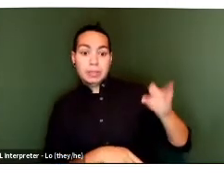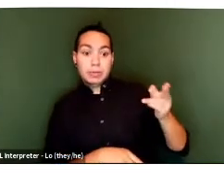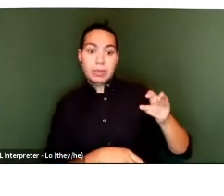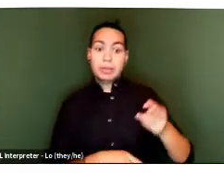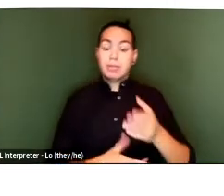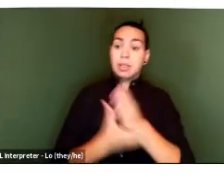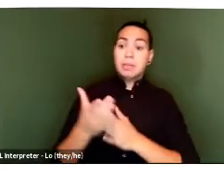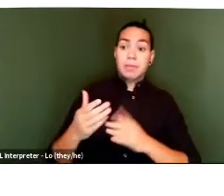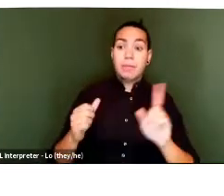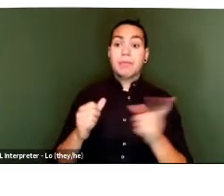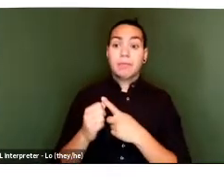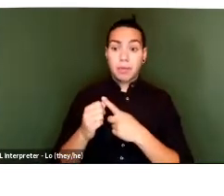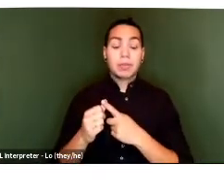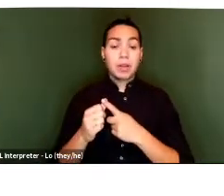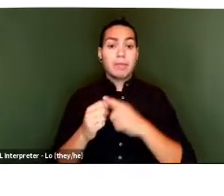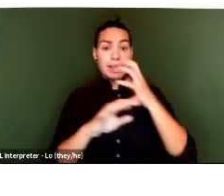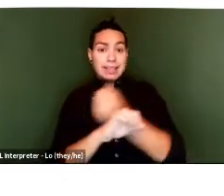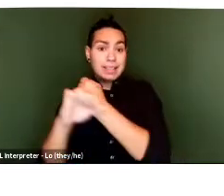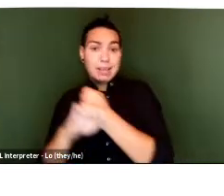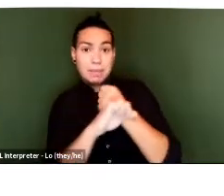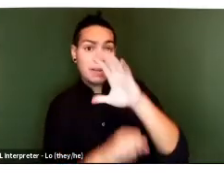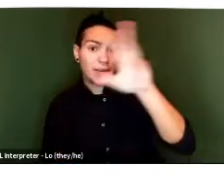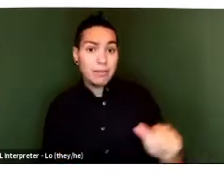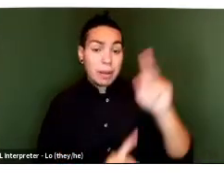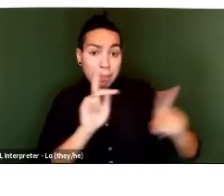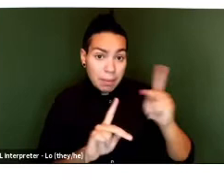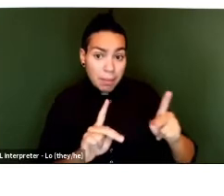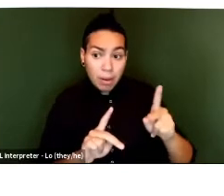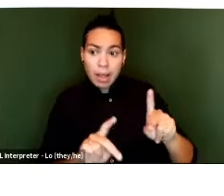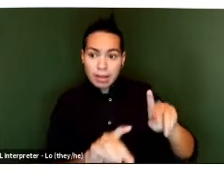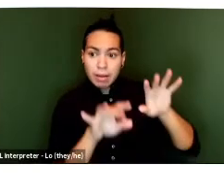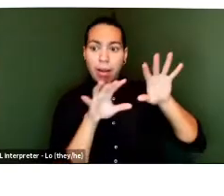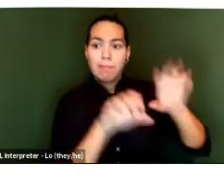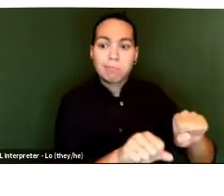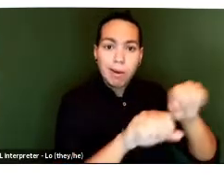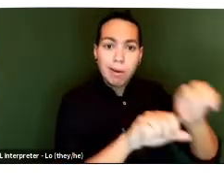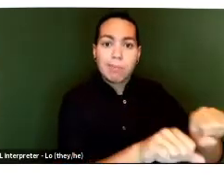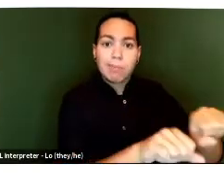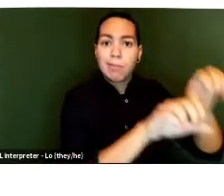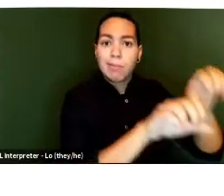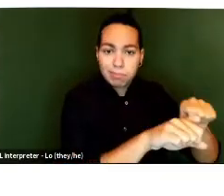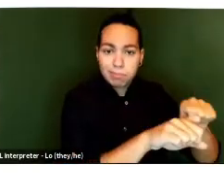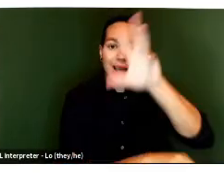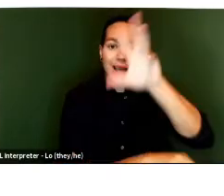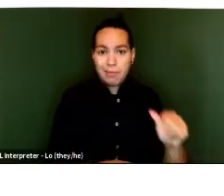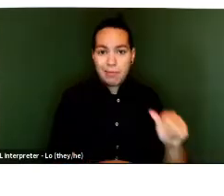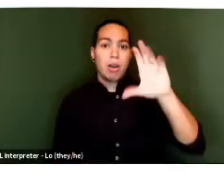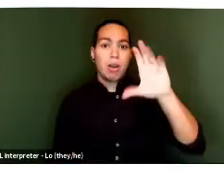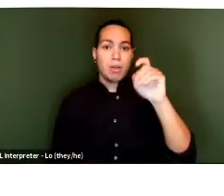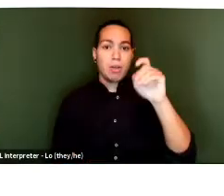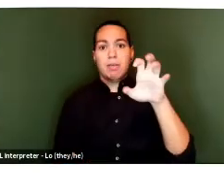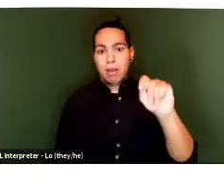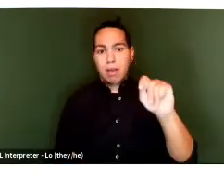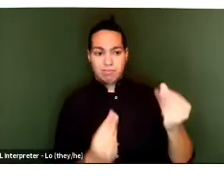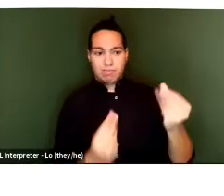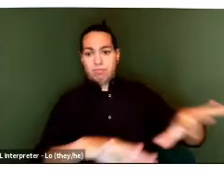as European colonization of the African continent. Chattel slavery and colonization needed foot